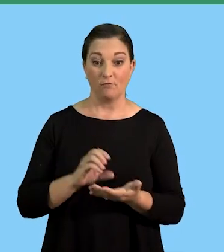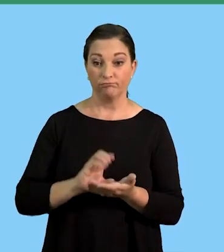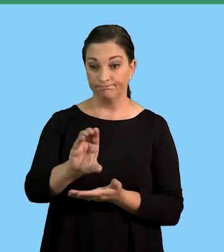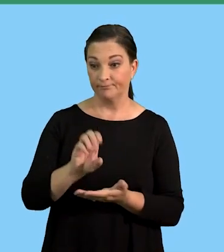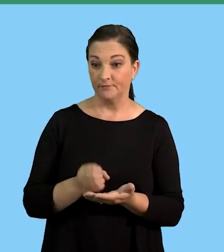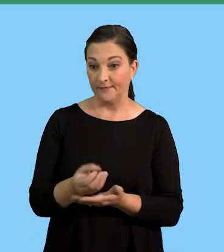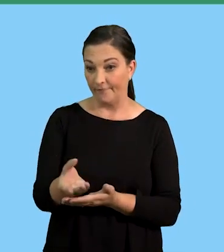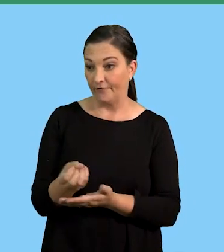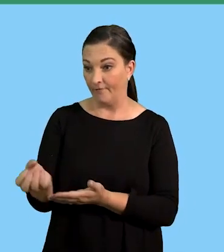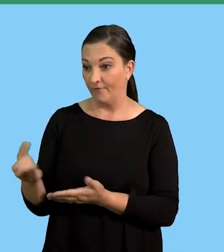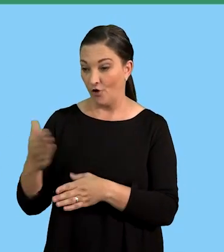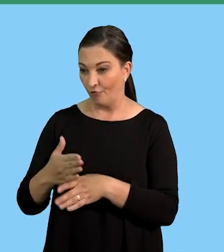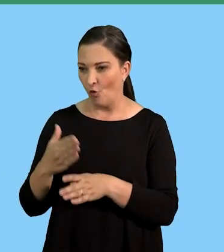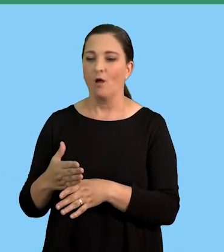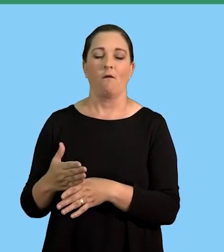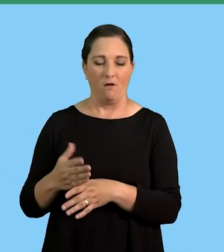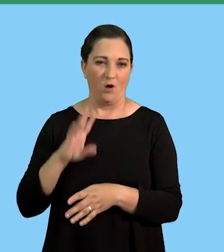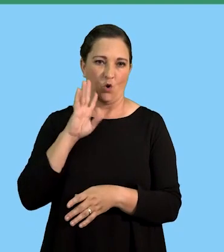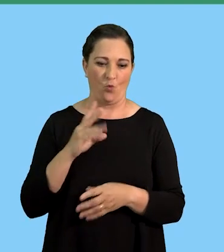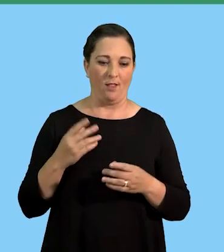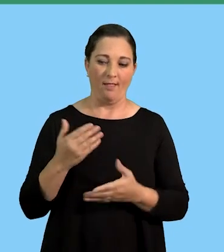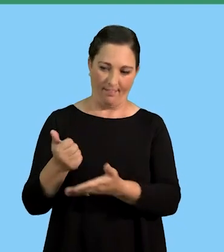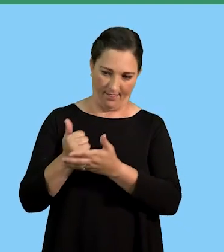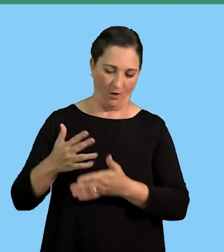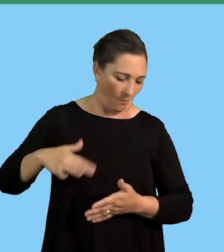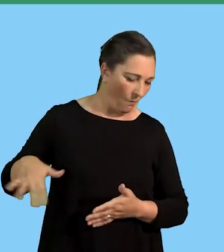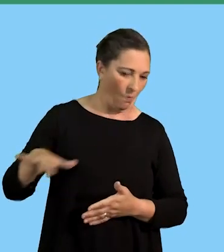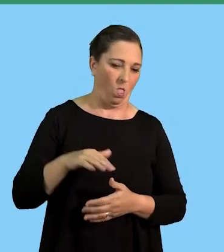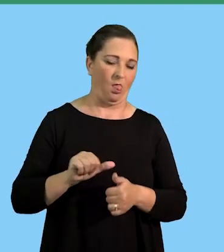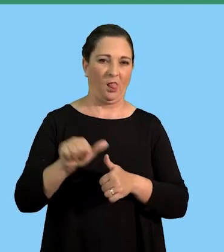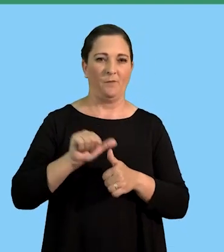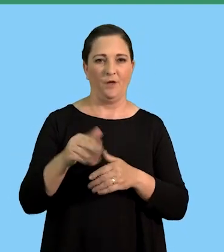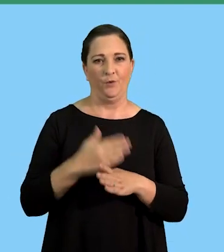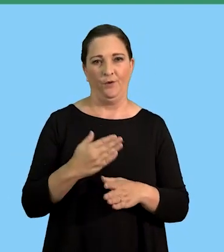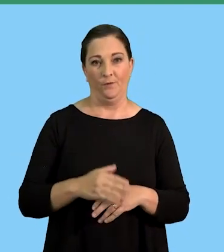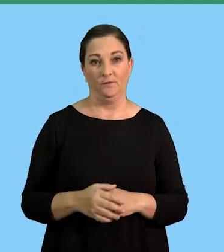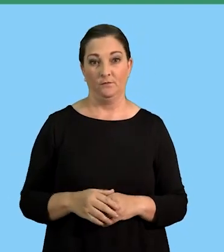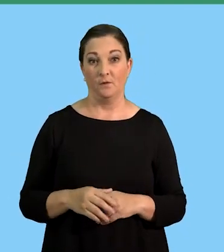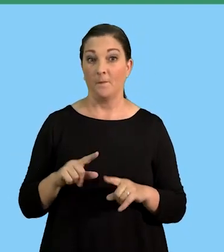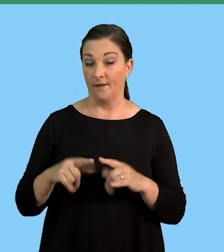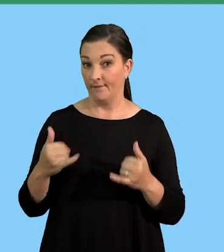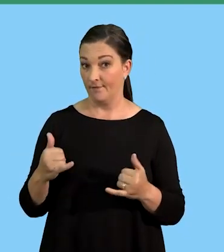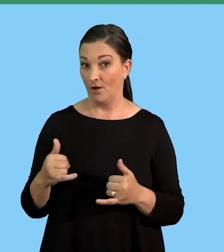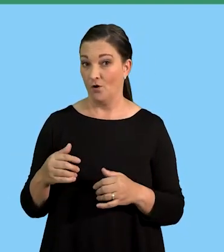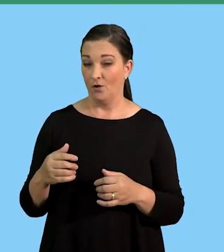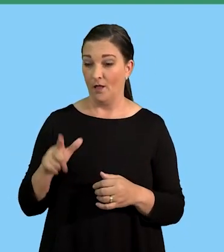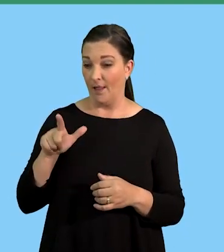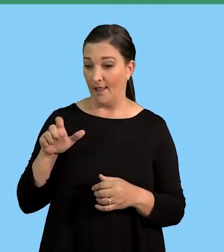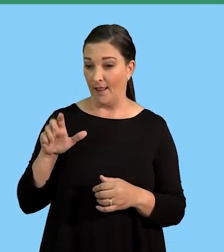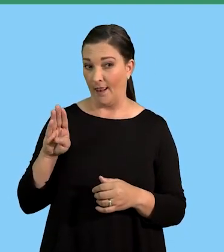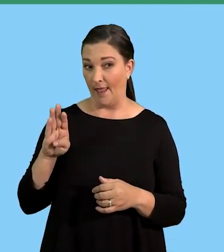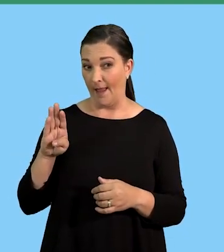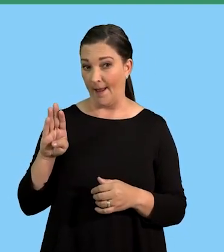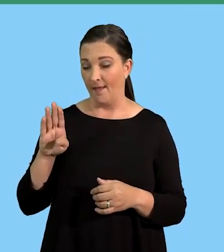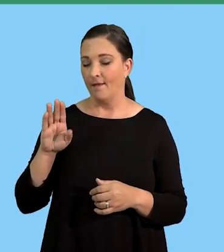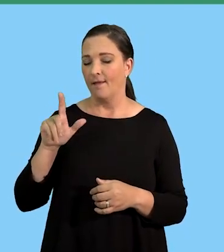increase productivity of the business. So this again would be applicable when the leader is very busy. So in that situation where the leader is